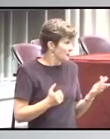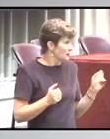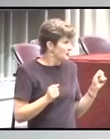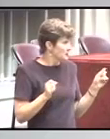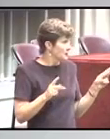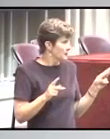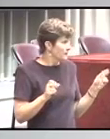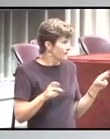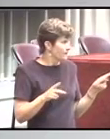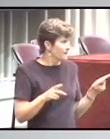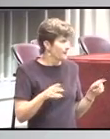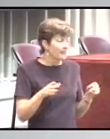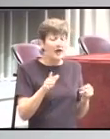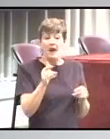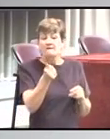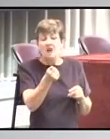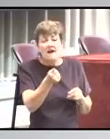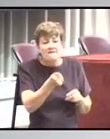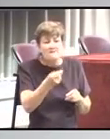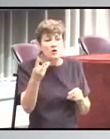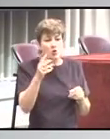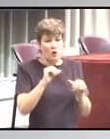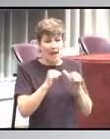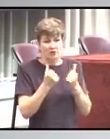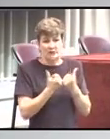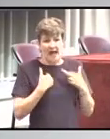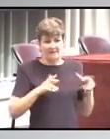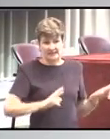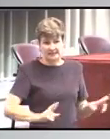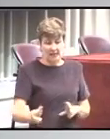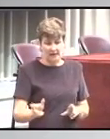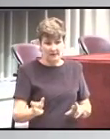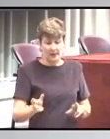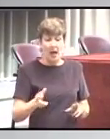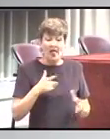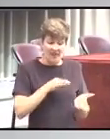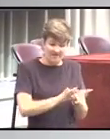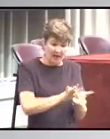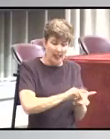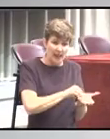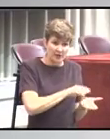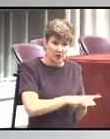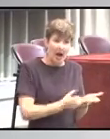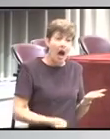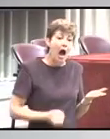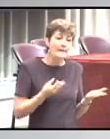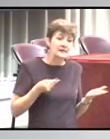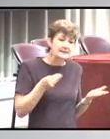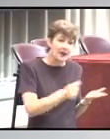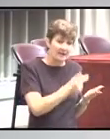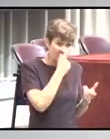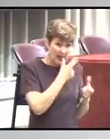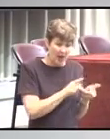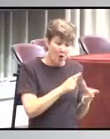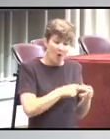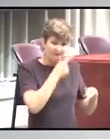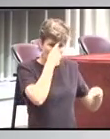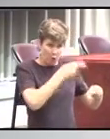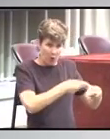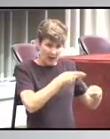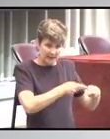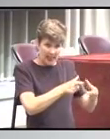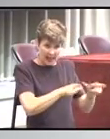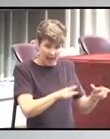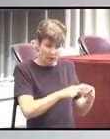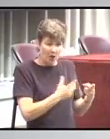Okay, because very few agencies have this set up, where they're already collecting how much you're spending on language service, for what language it